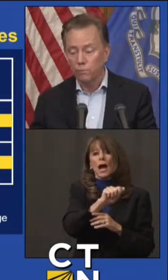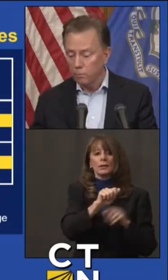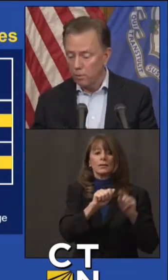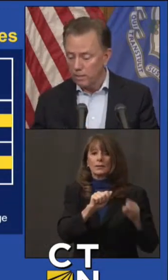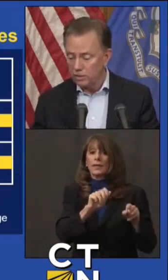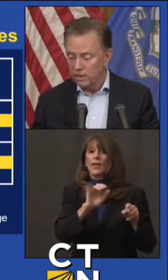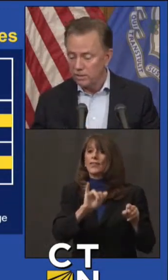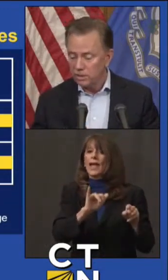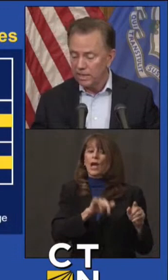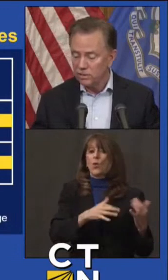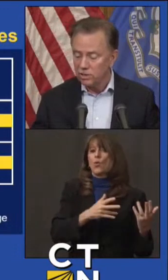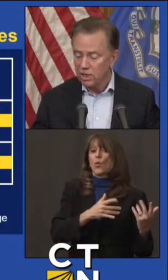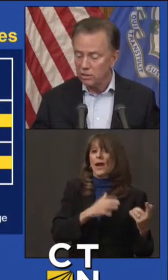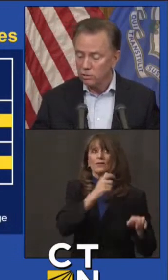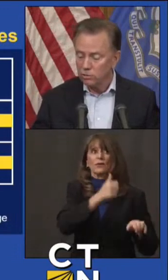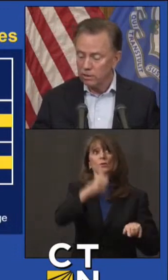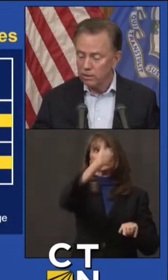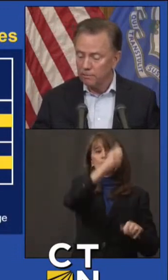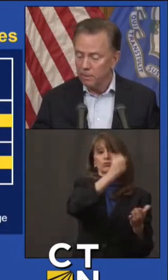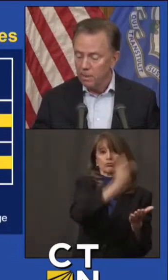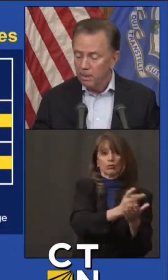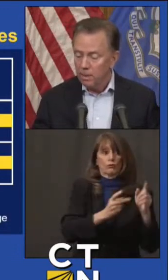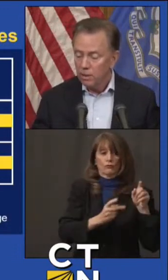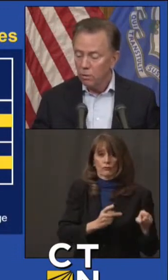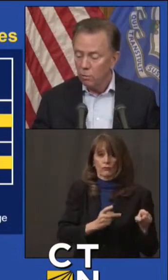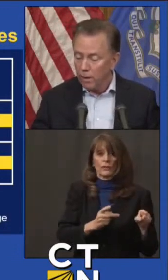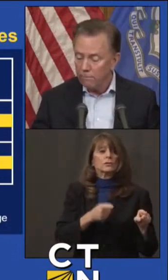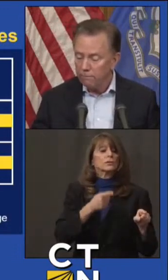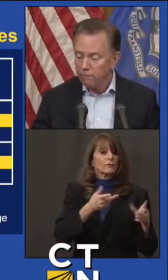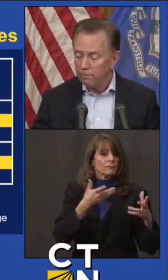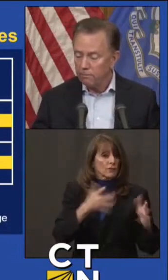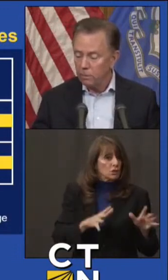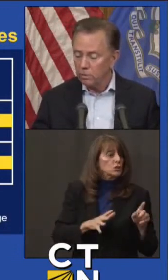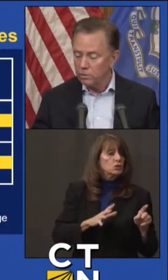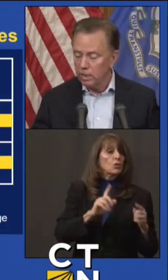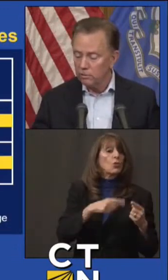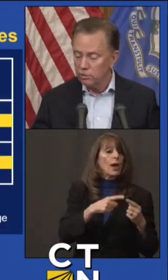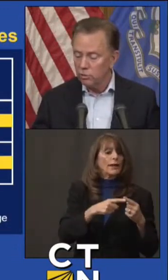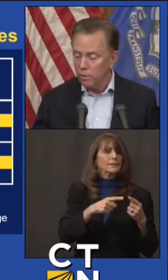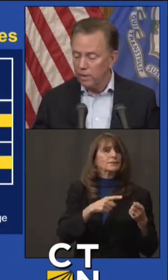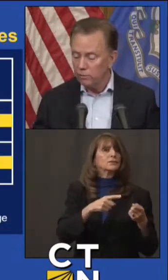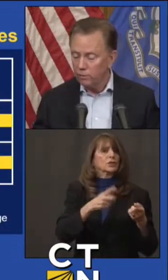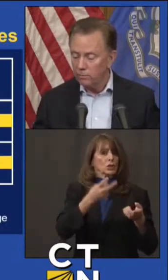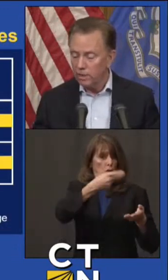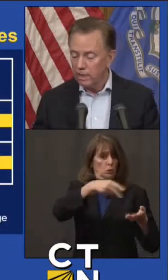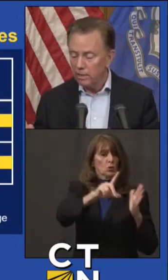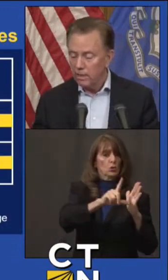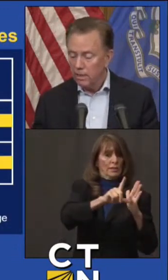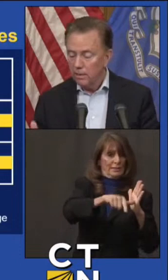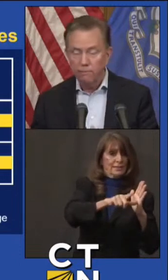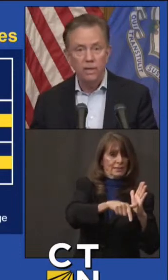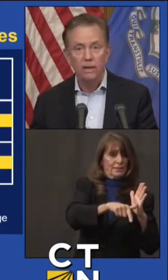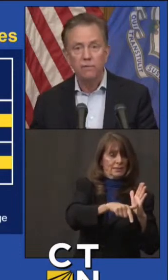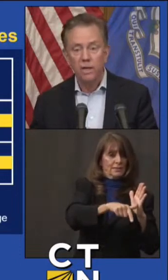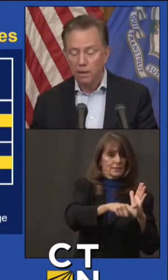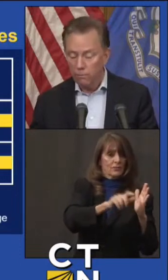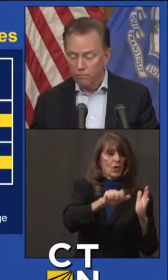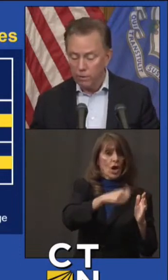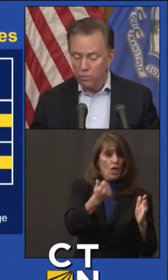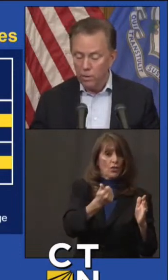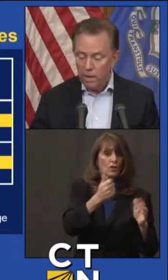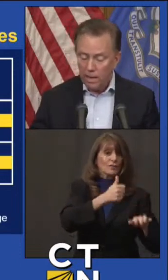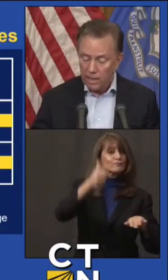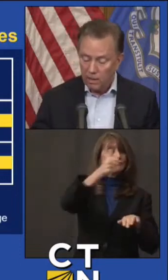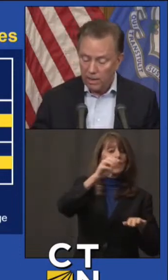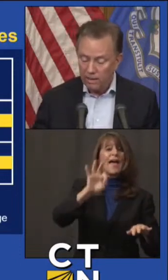approval process. That's scheduled, a week from Thursday or 2 weeks from today for the FDA